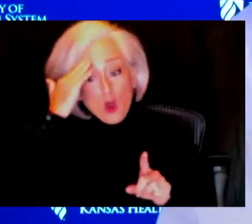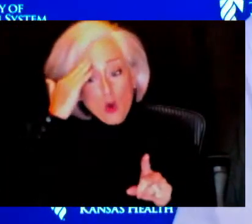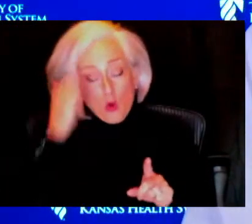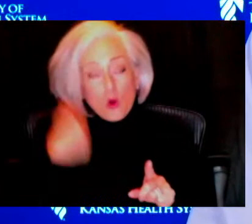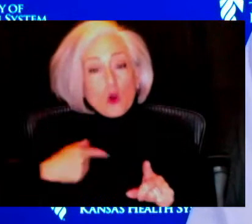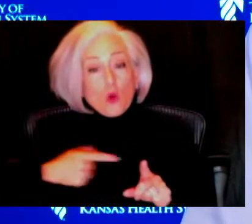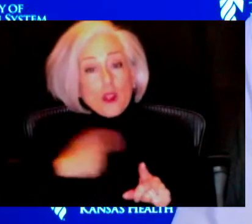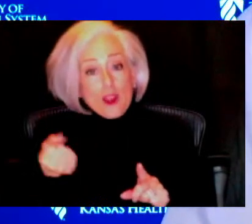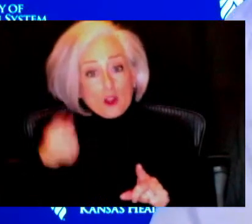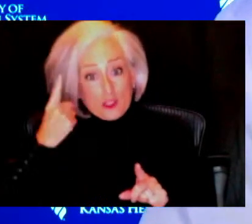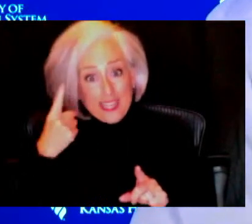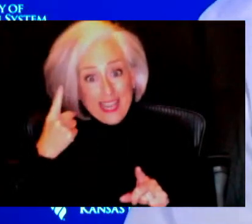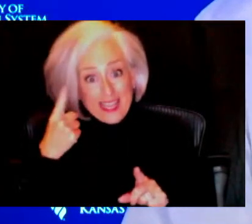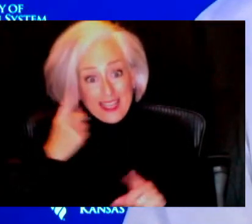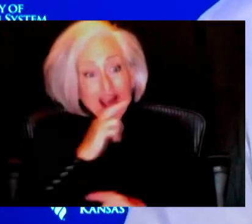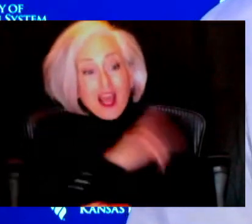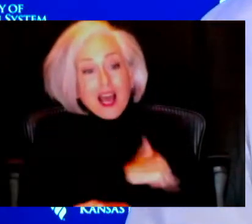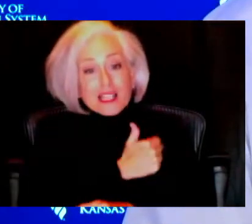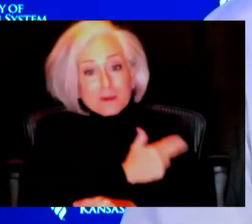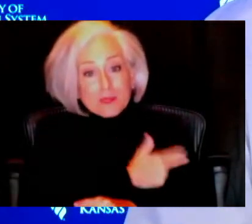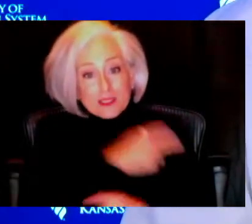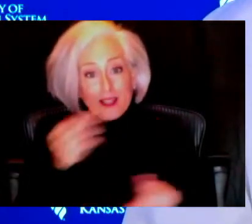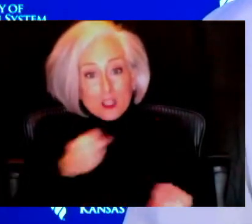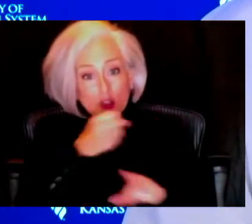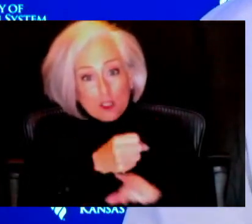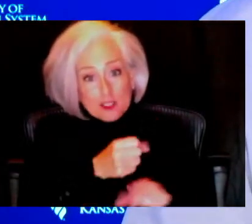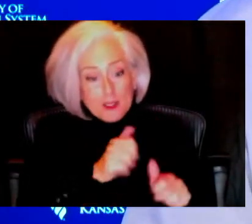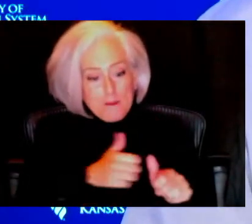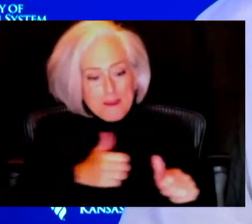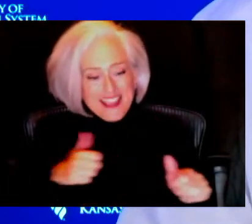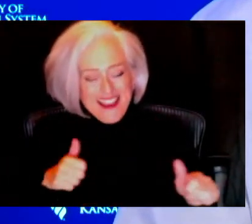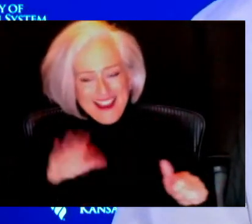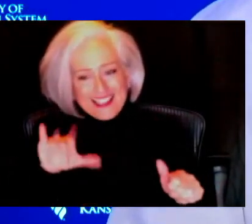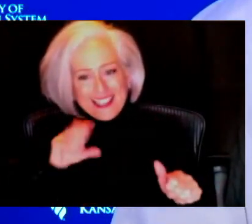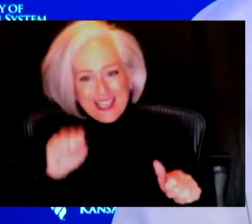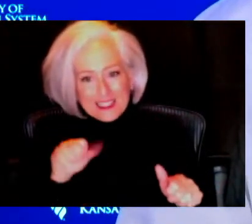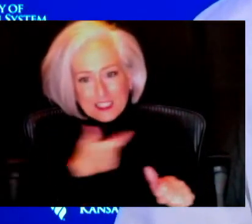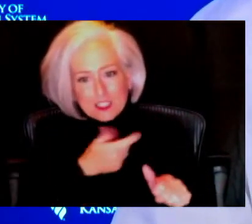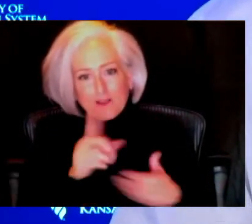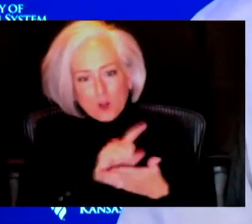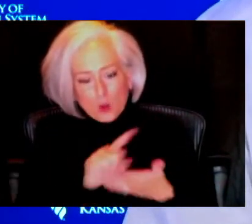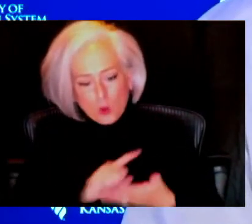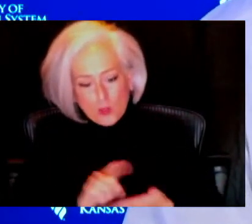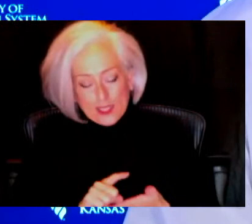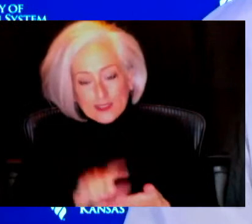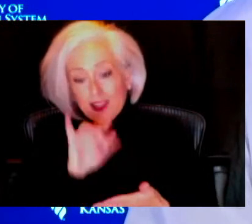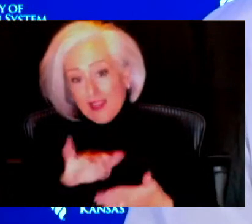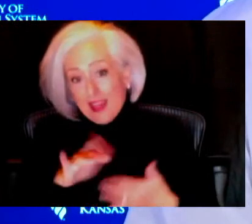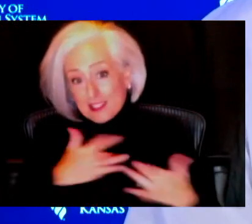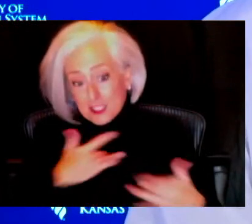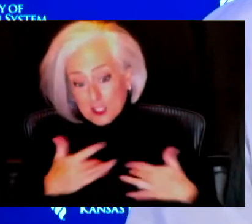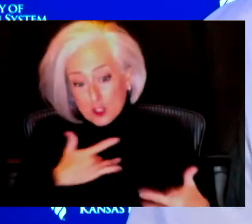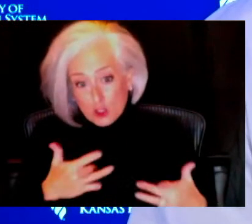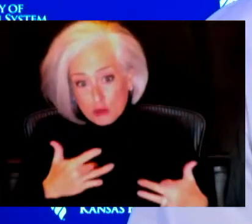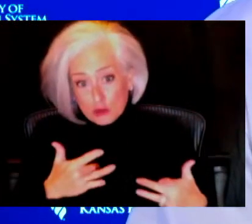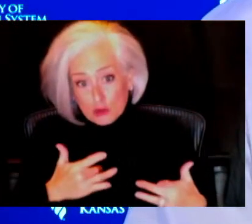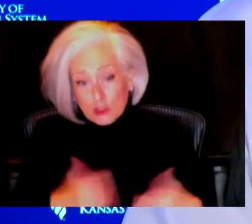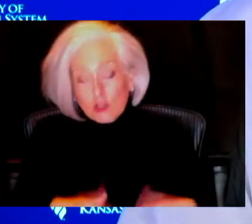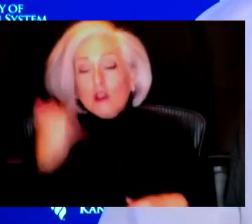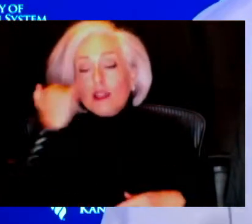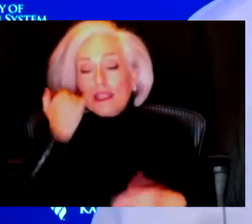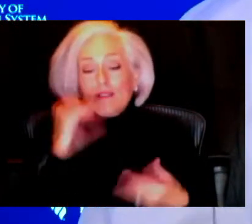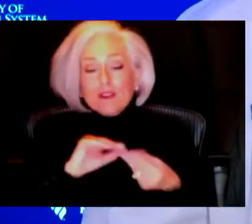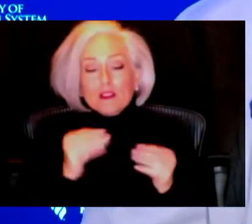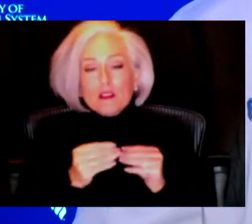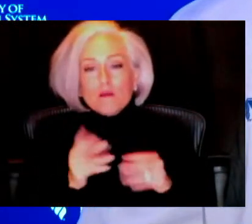do lag behind the cases by a couple of weeks. And so that's really the concerning thing. If we do have that increased number of cases,